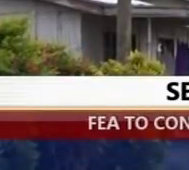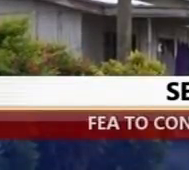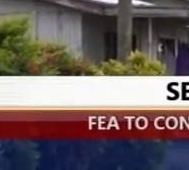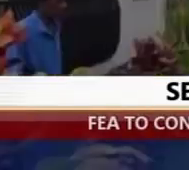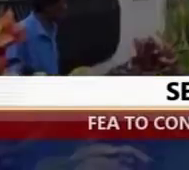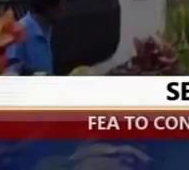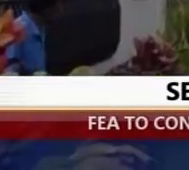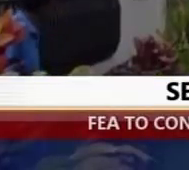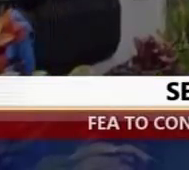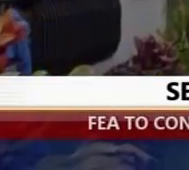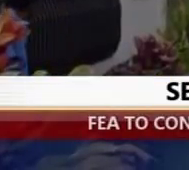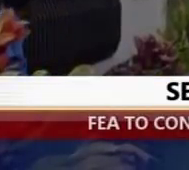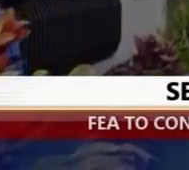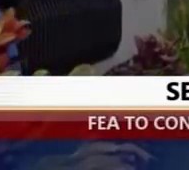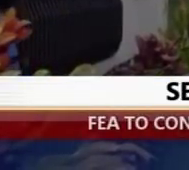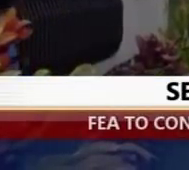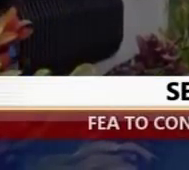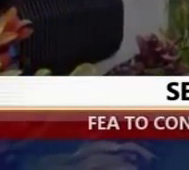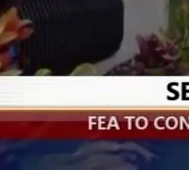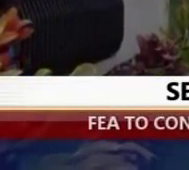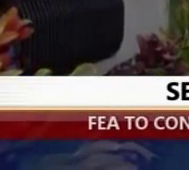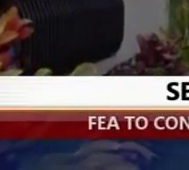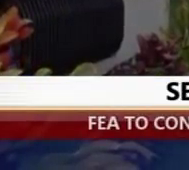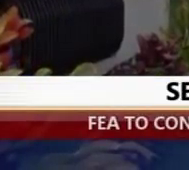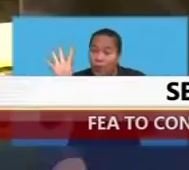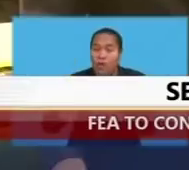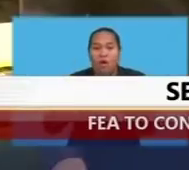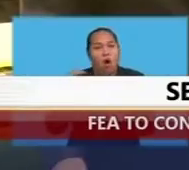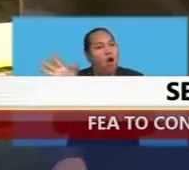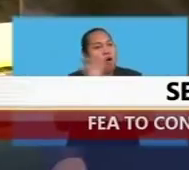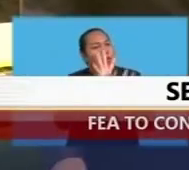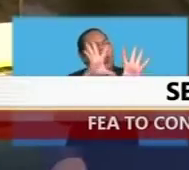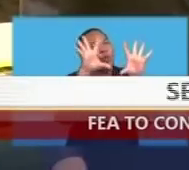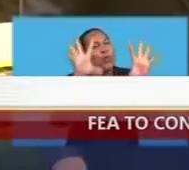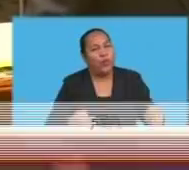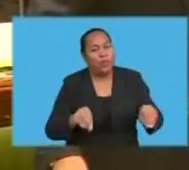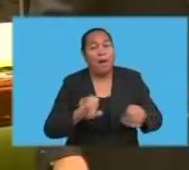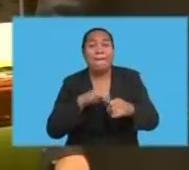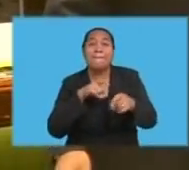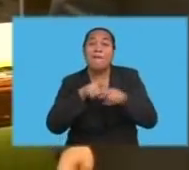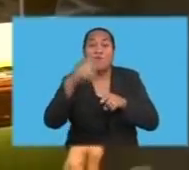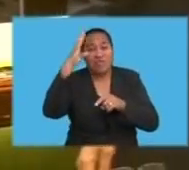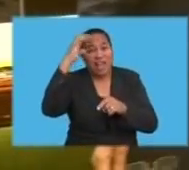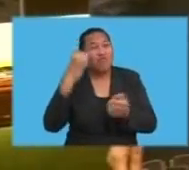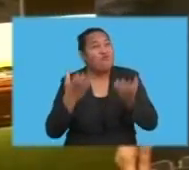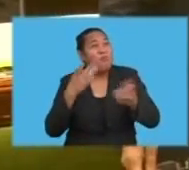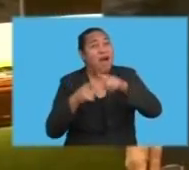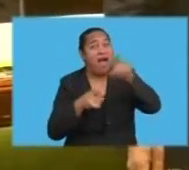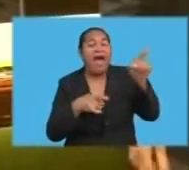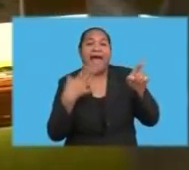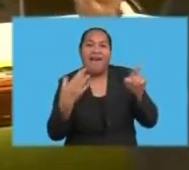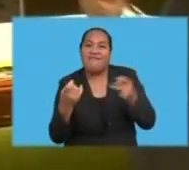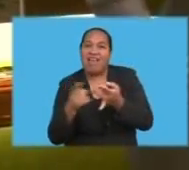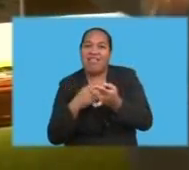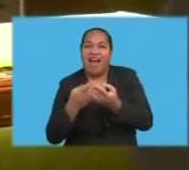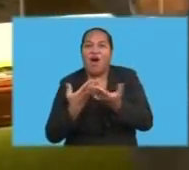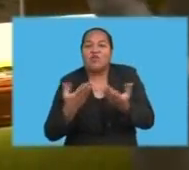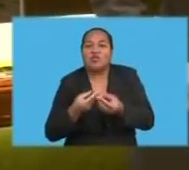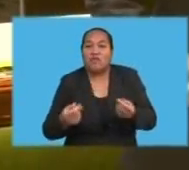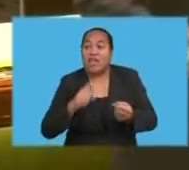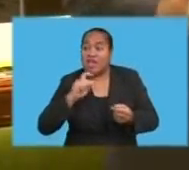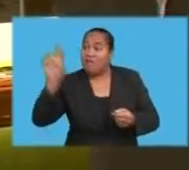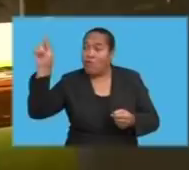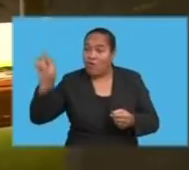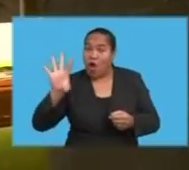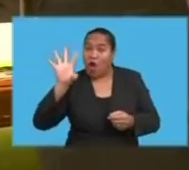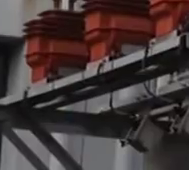electricity grid is expected to iron out power blackout issues. Most countries in the world, you have a redundancy. So if one goes off, the other